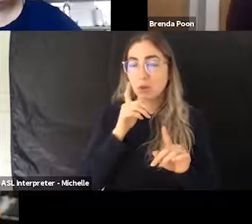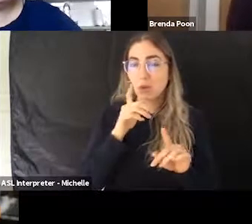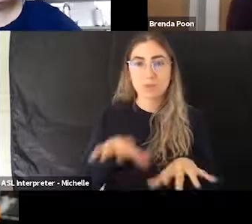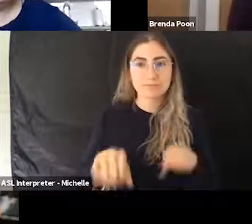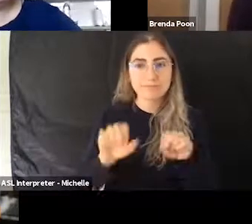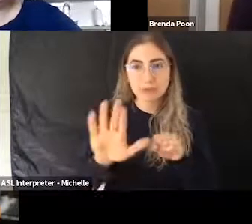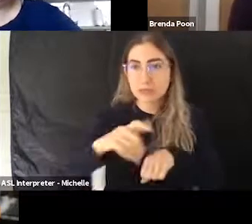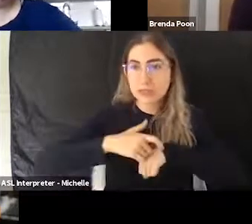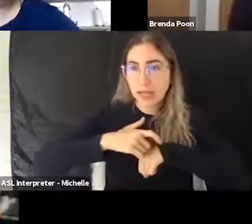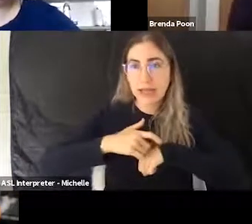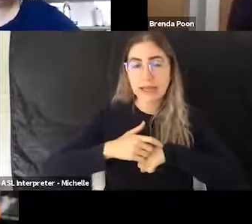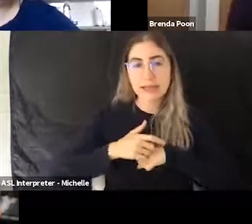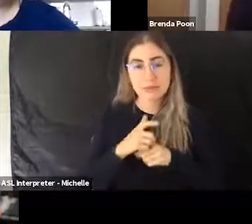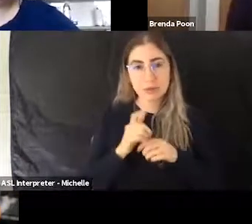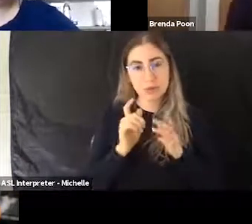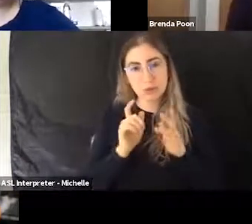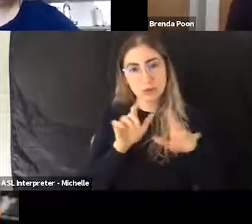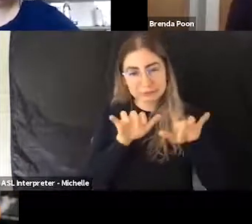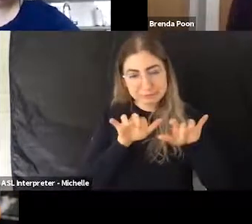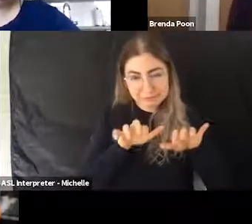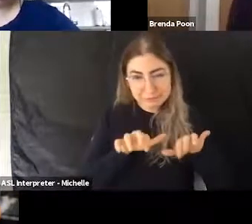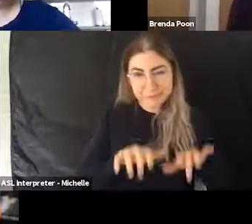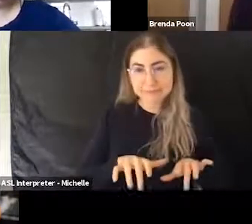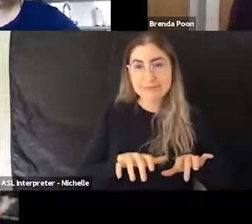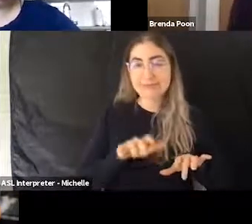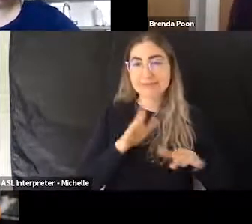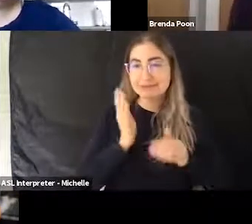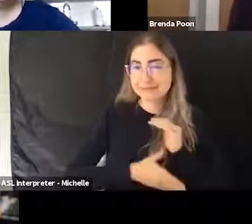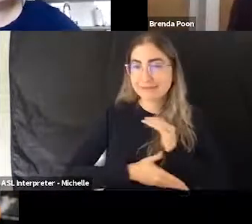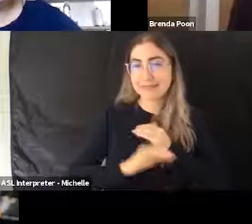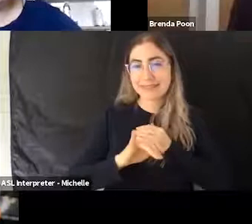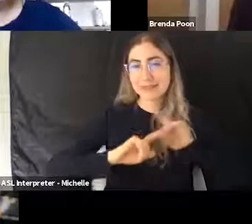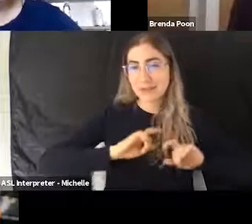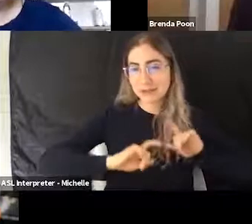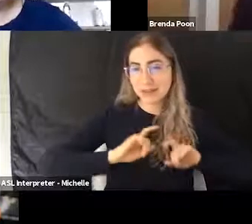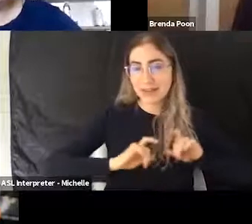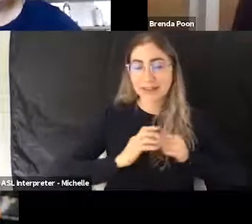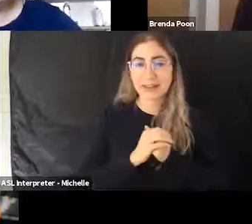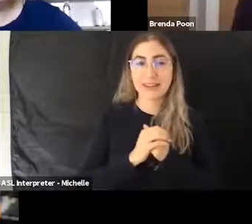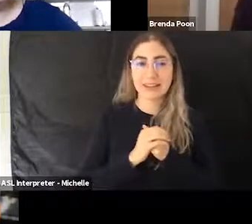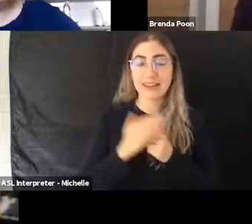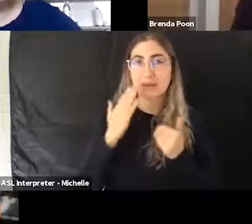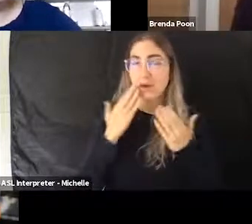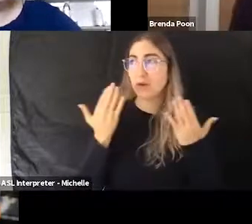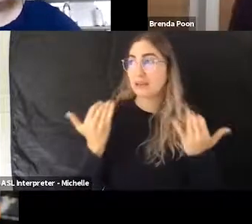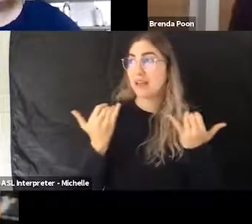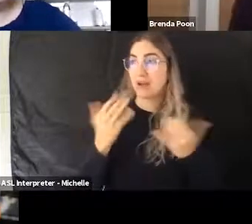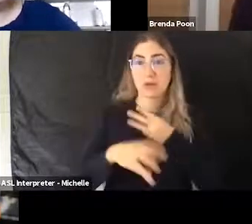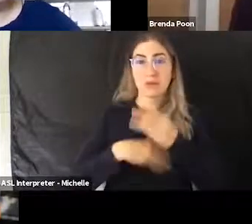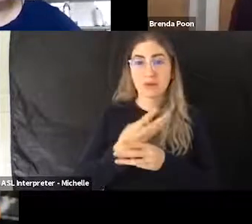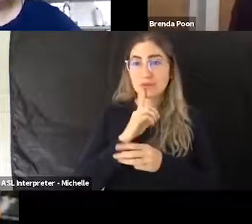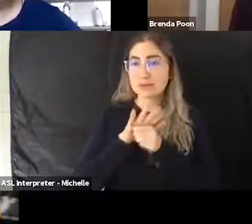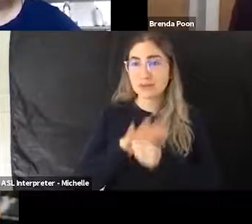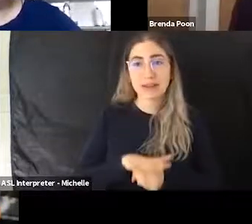time to complete that survey and share their experiences and perspectives during such a stressful and challenging